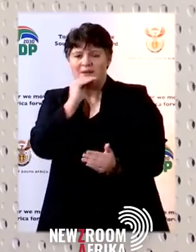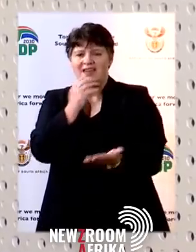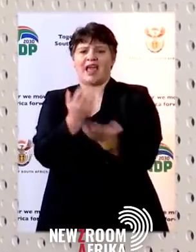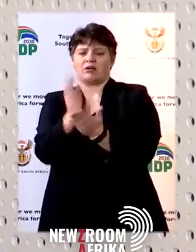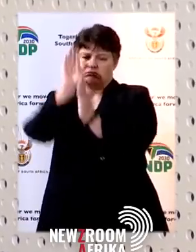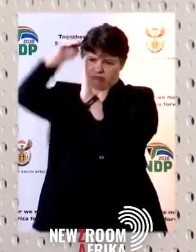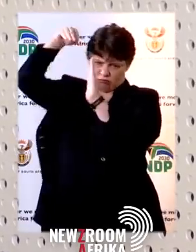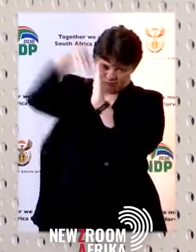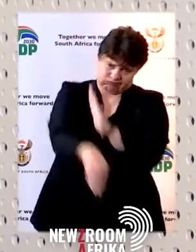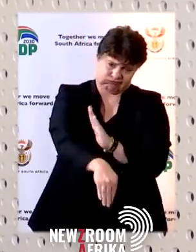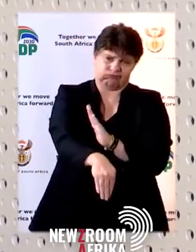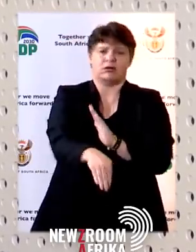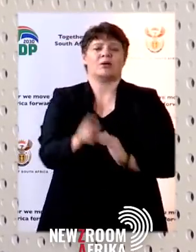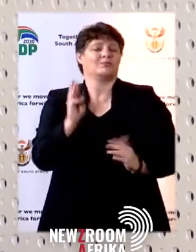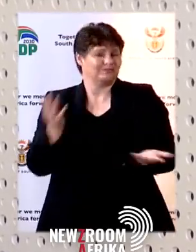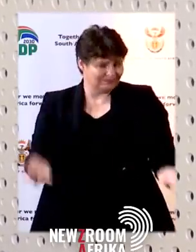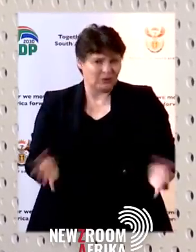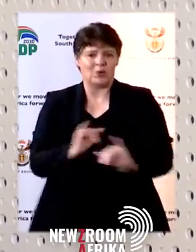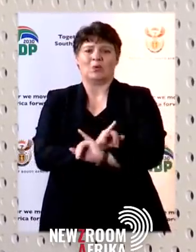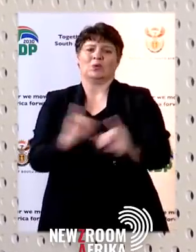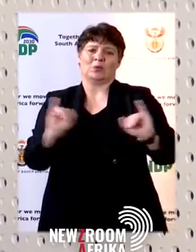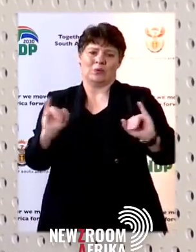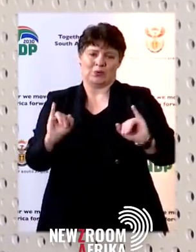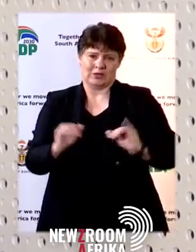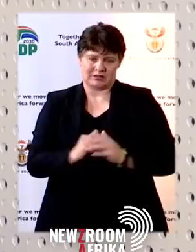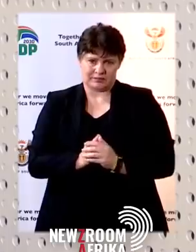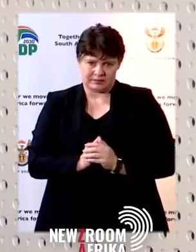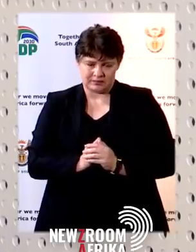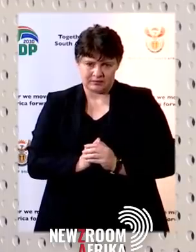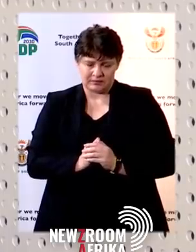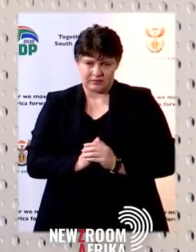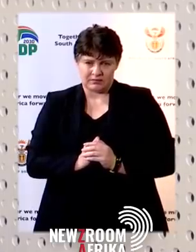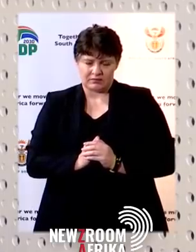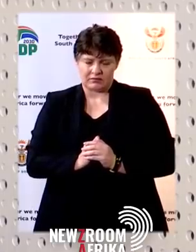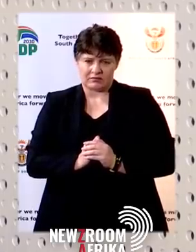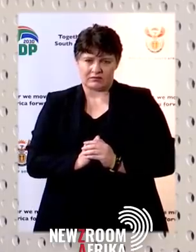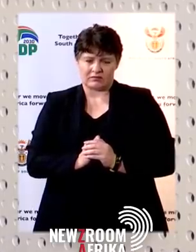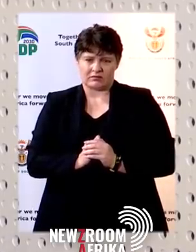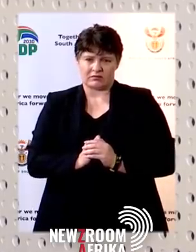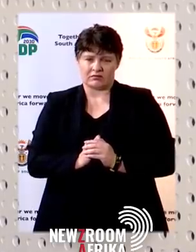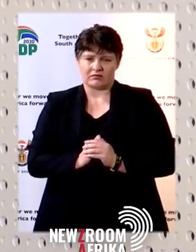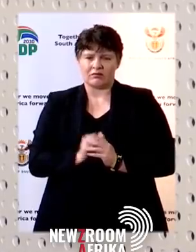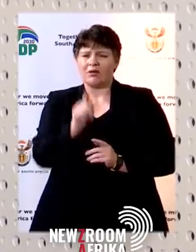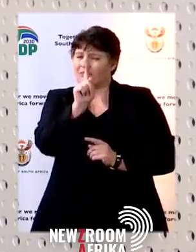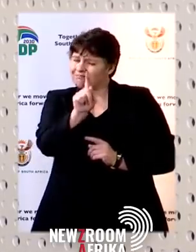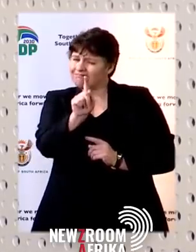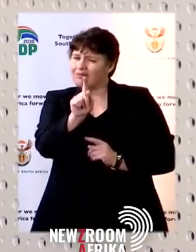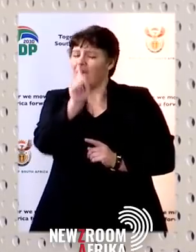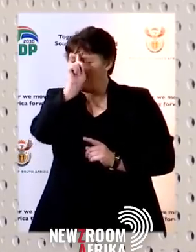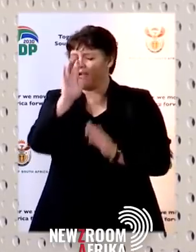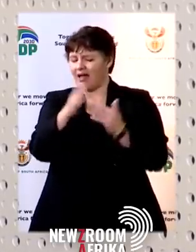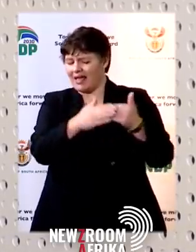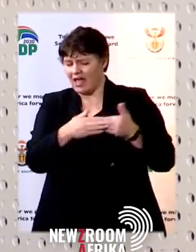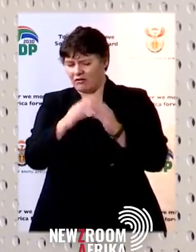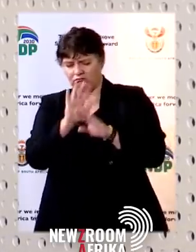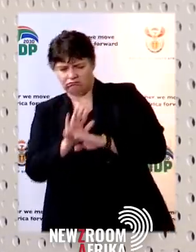with substantially worse outcomes. We must be careful not to choose a path that seems